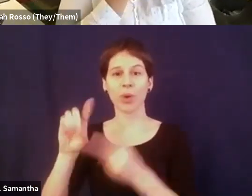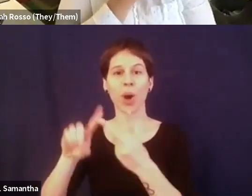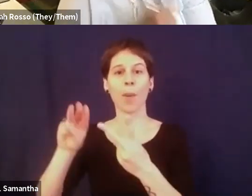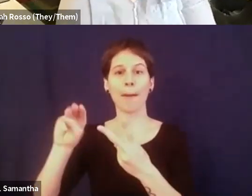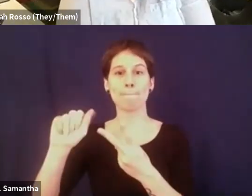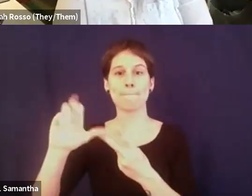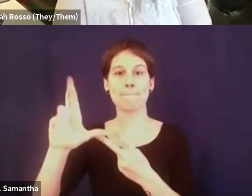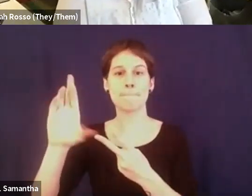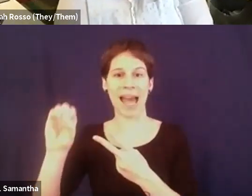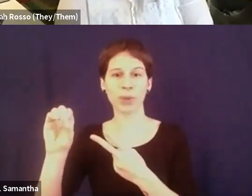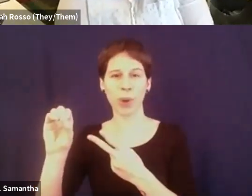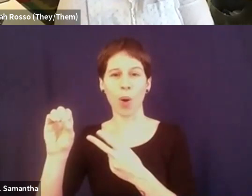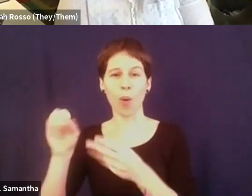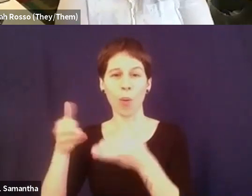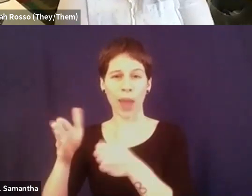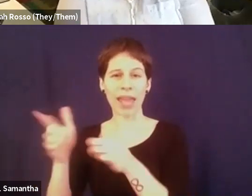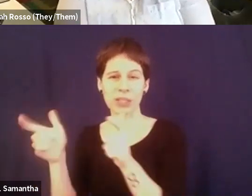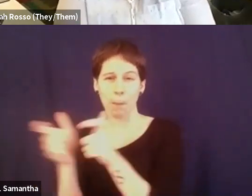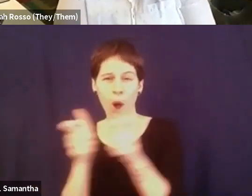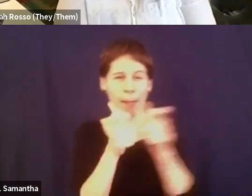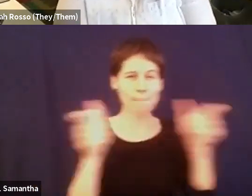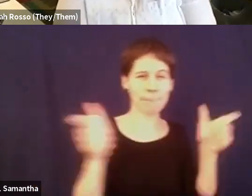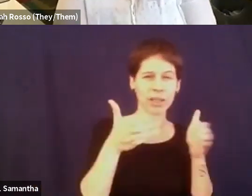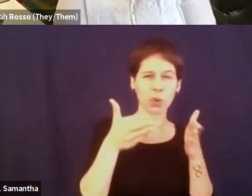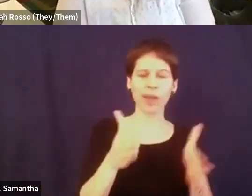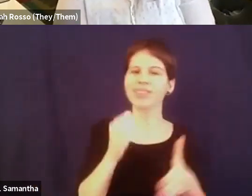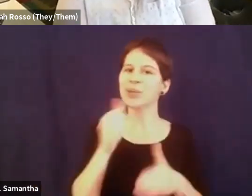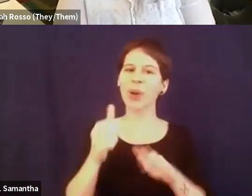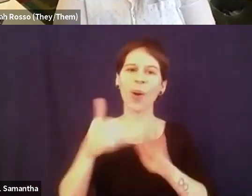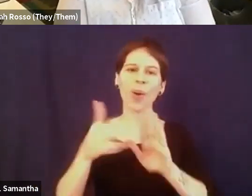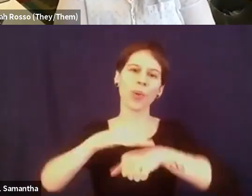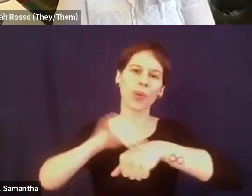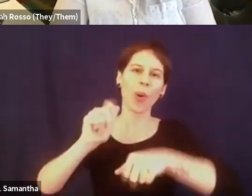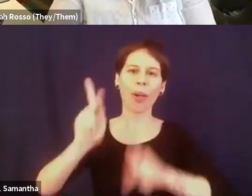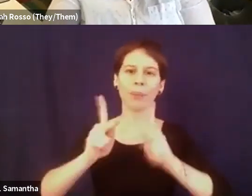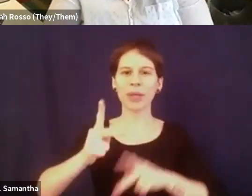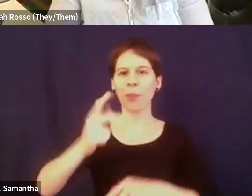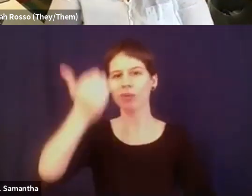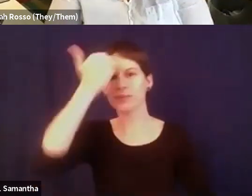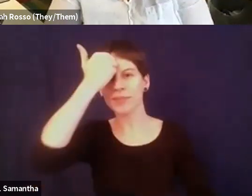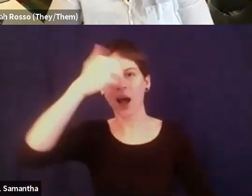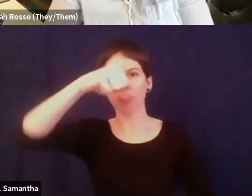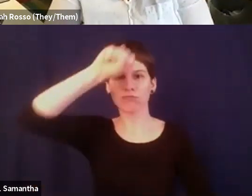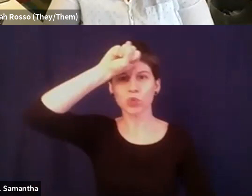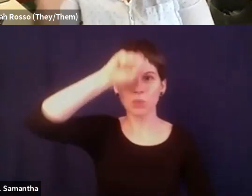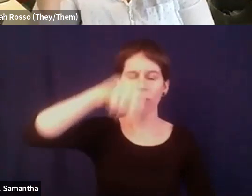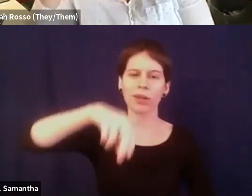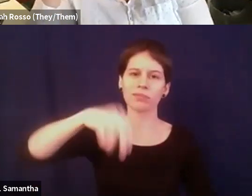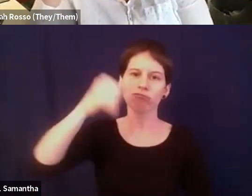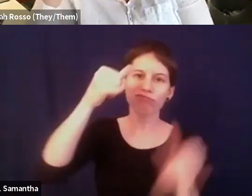youth. You know, you don't want to be calling people dumb, silly, stupid. These are all ways